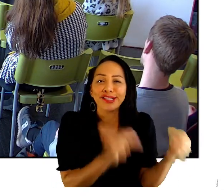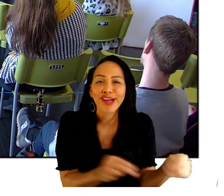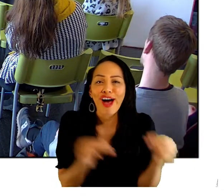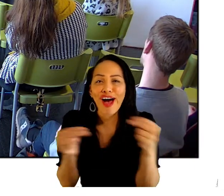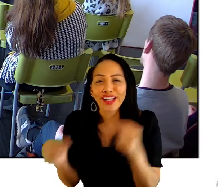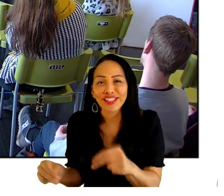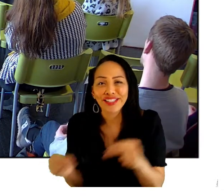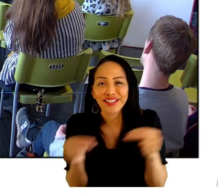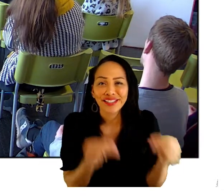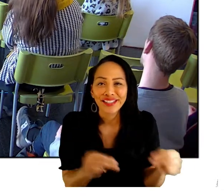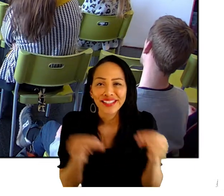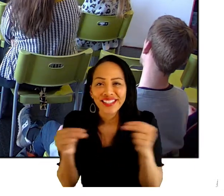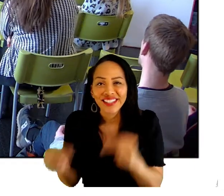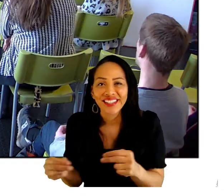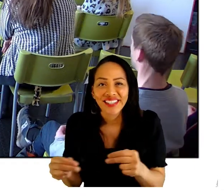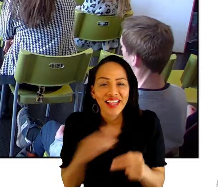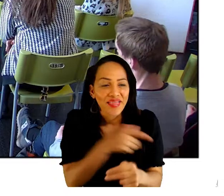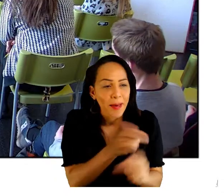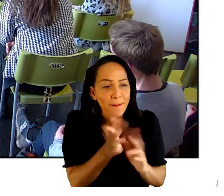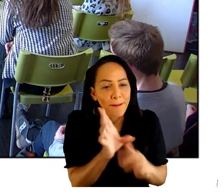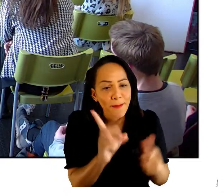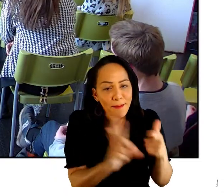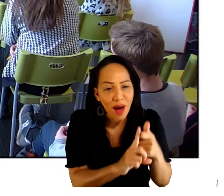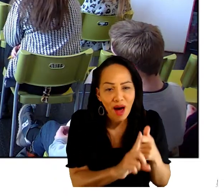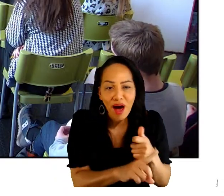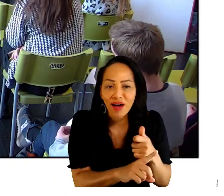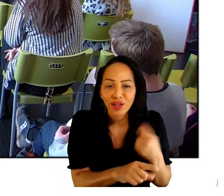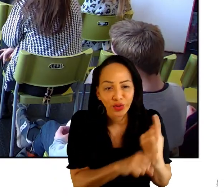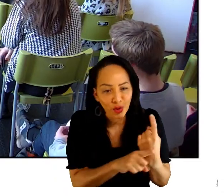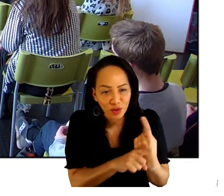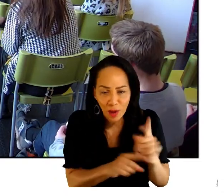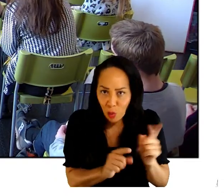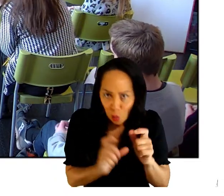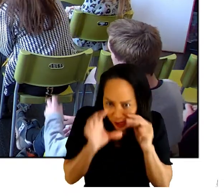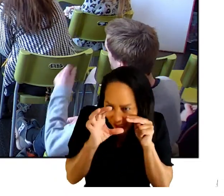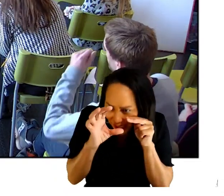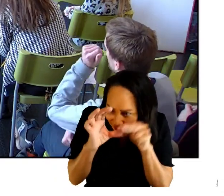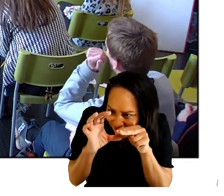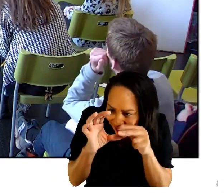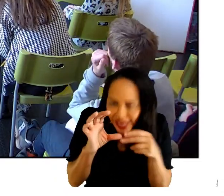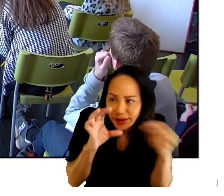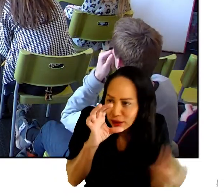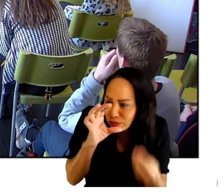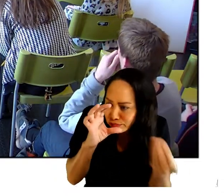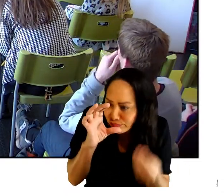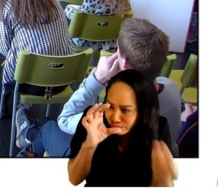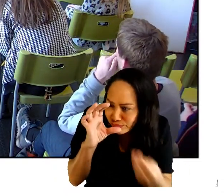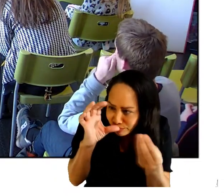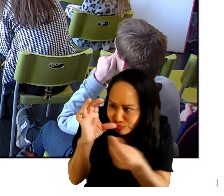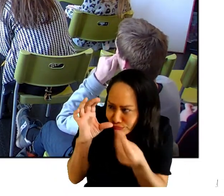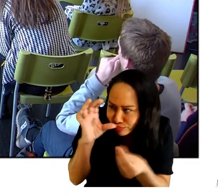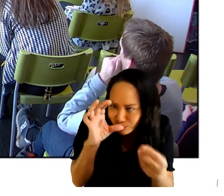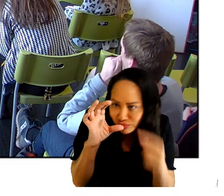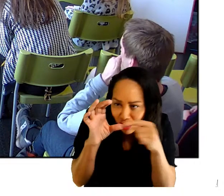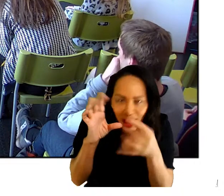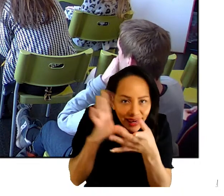Mark sees through the camera and the stories that arise from it. So yeah. Yeah.